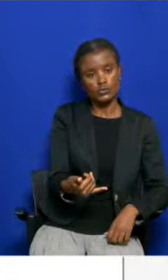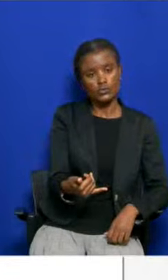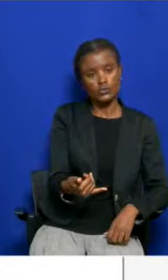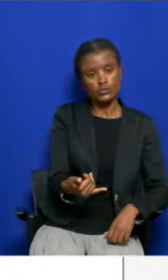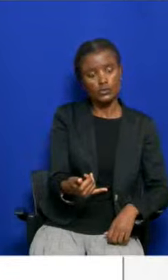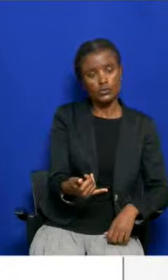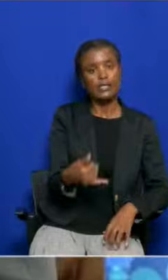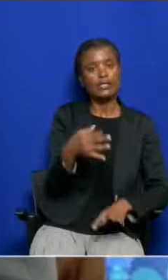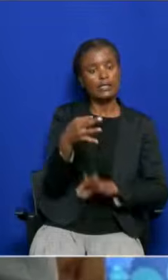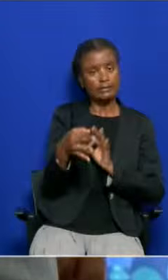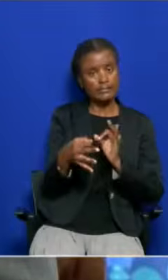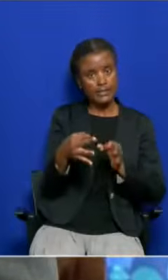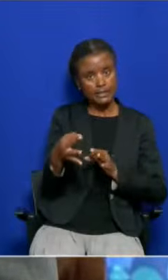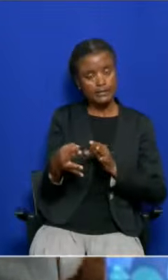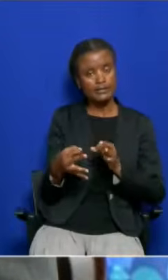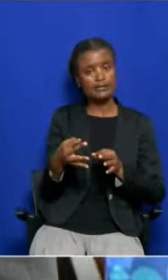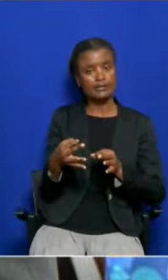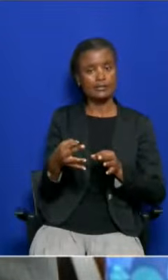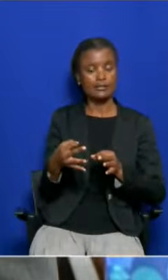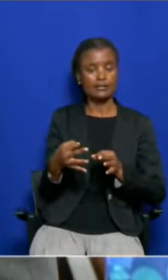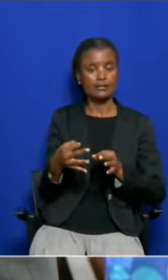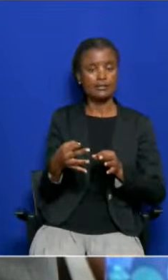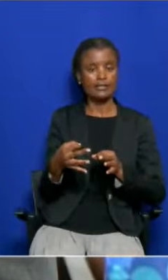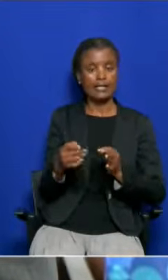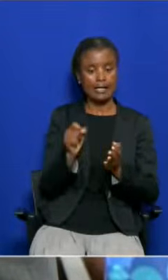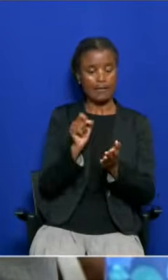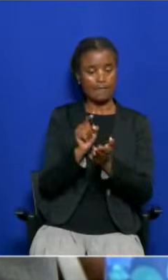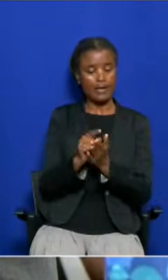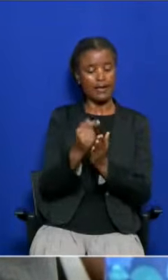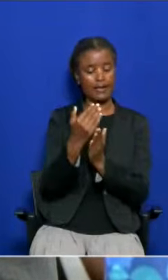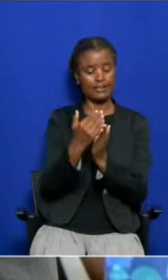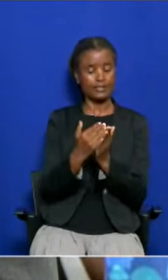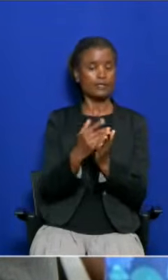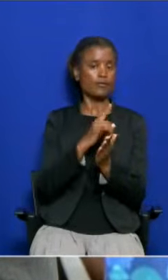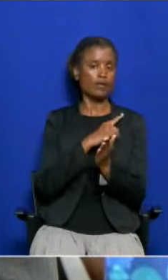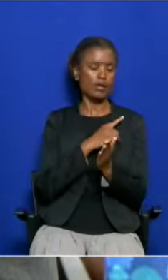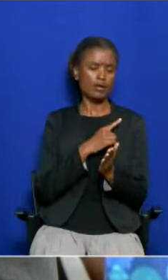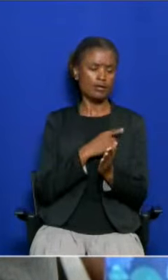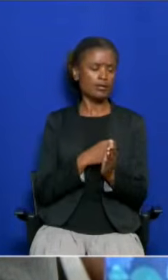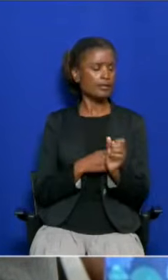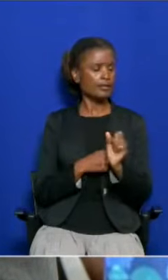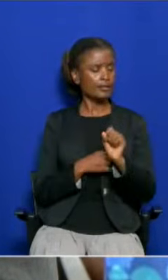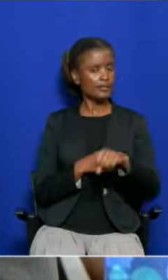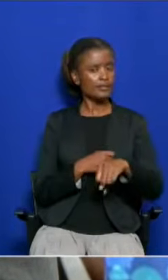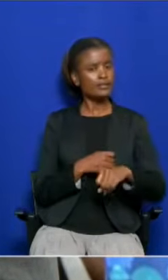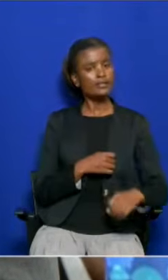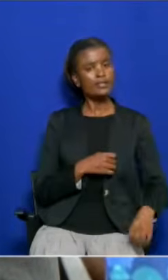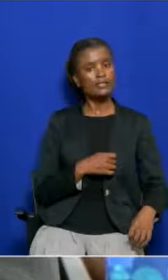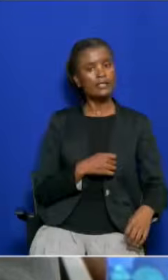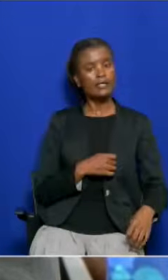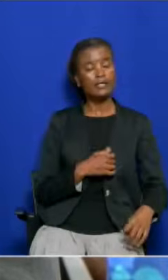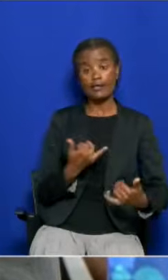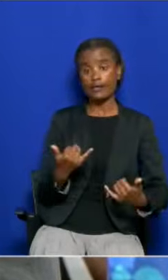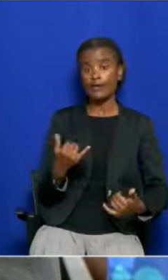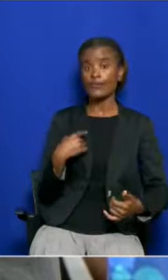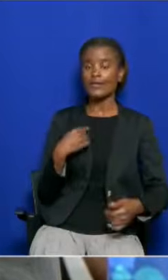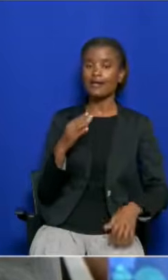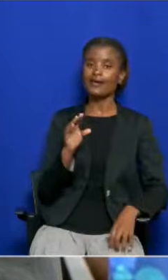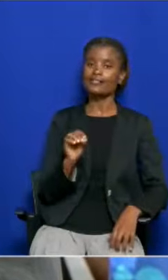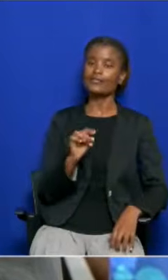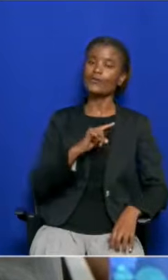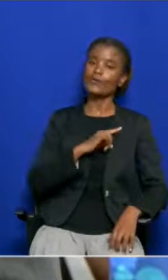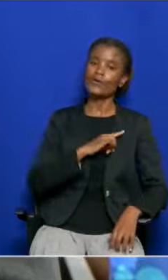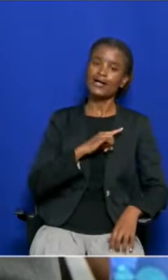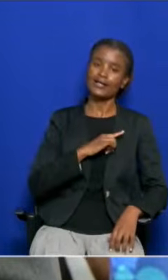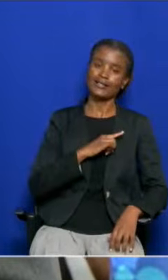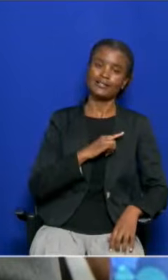you why you have that list. Yes. Yes. And I'm asking you to tell us, why did he send you